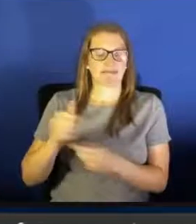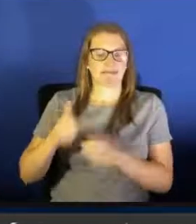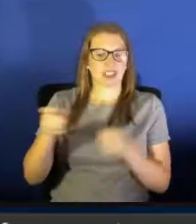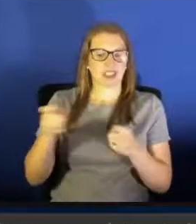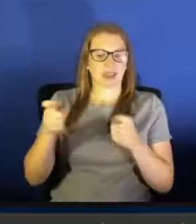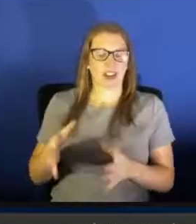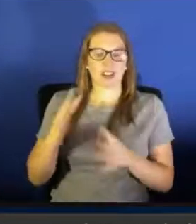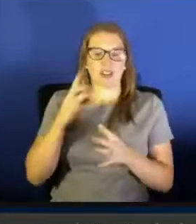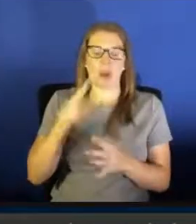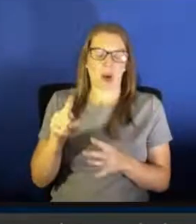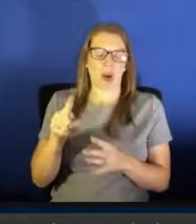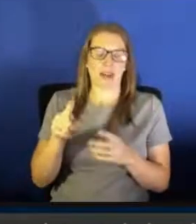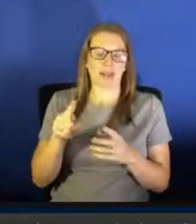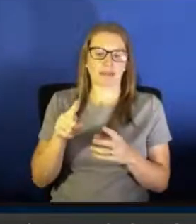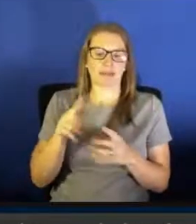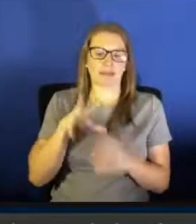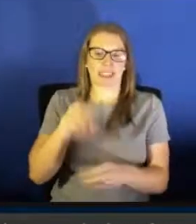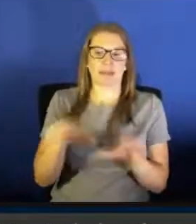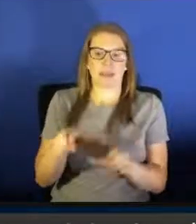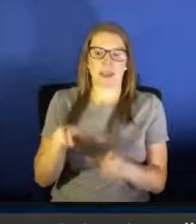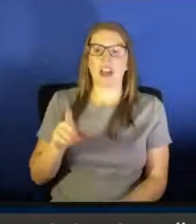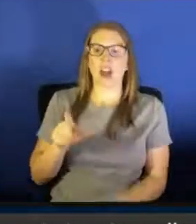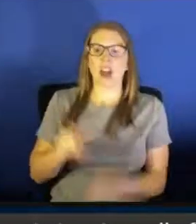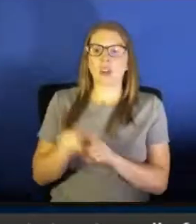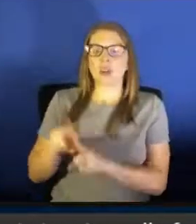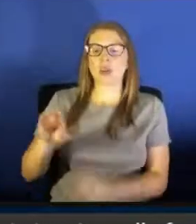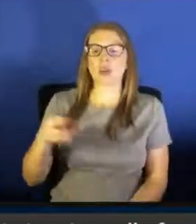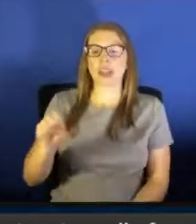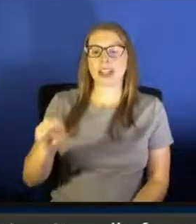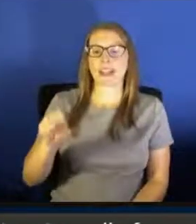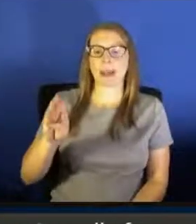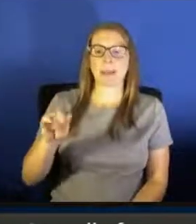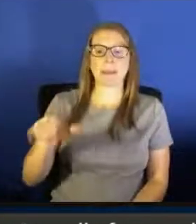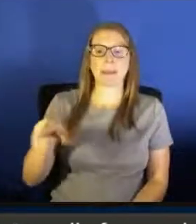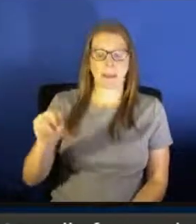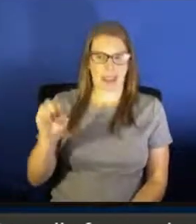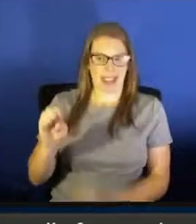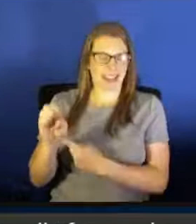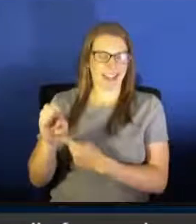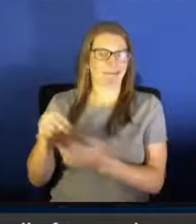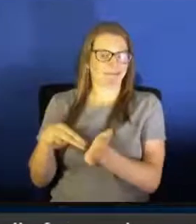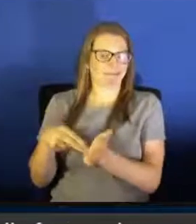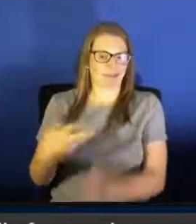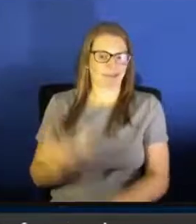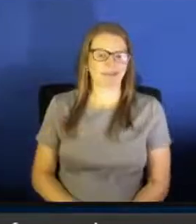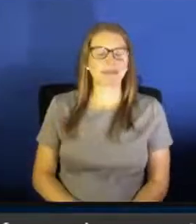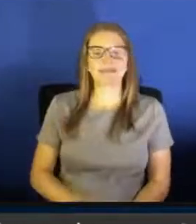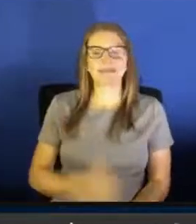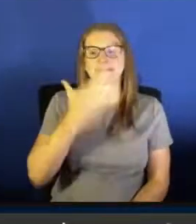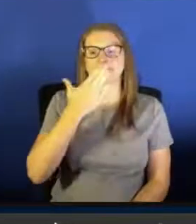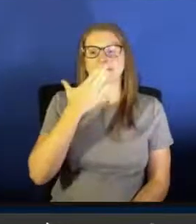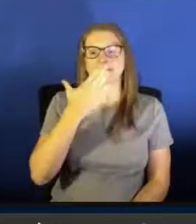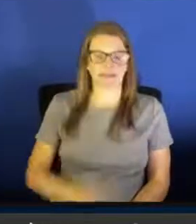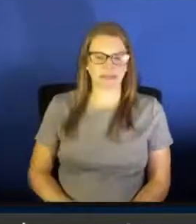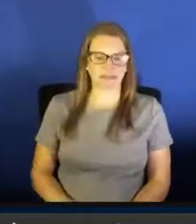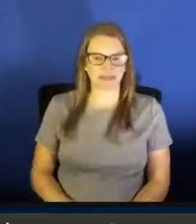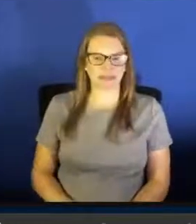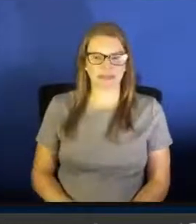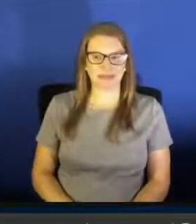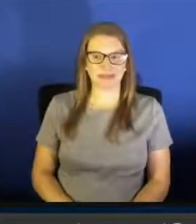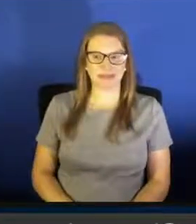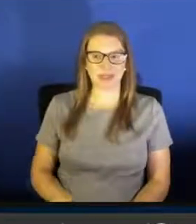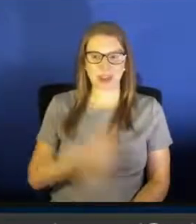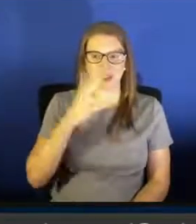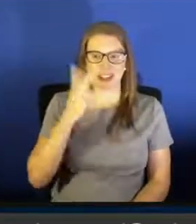Treatment Nurse Manager Chris Bain. Welcome to both of you. Thank you, Jessica. Thank you. Good to see you both. Gigi,